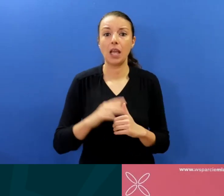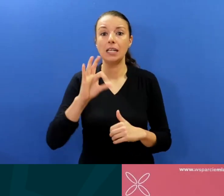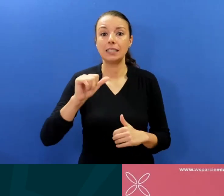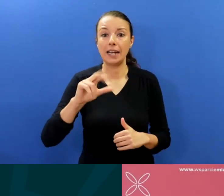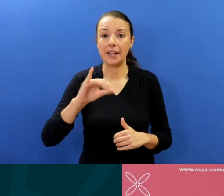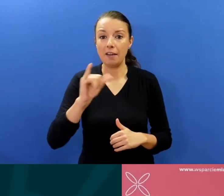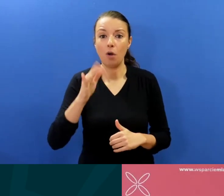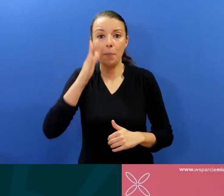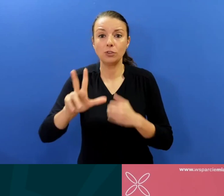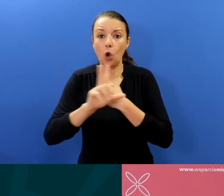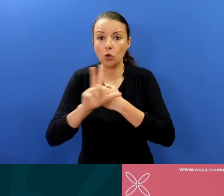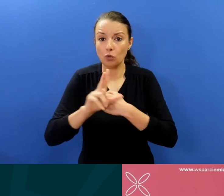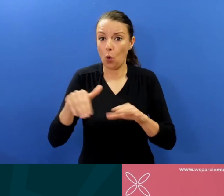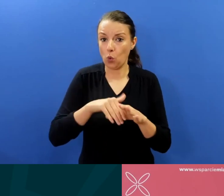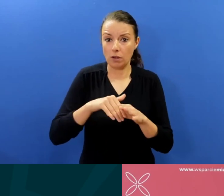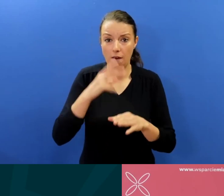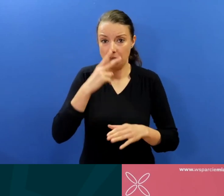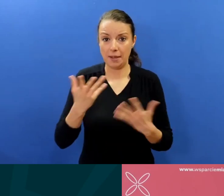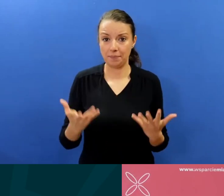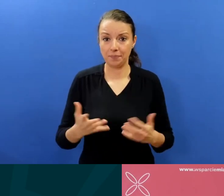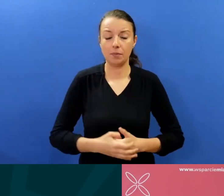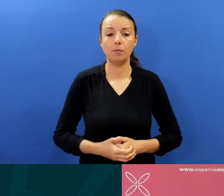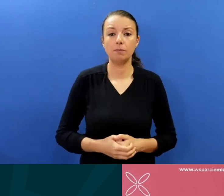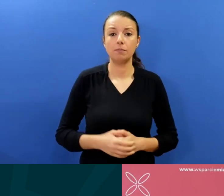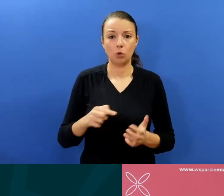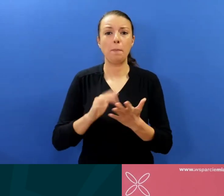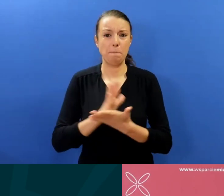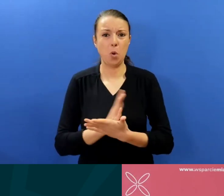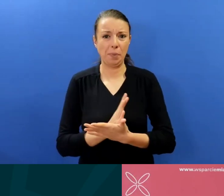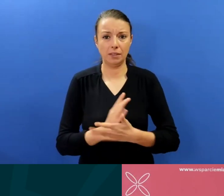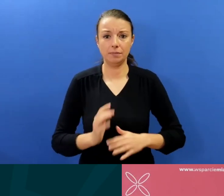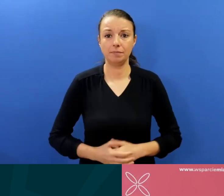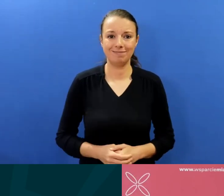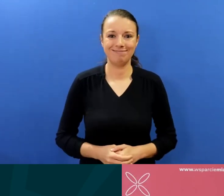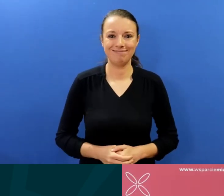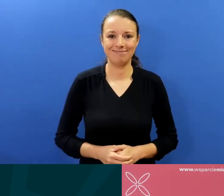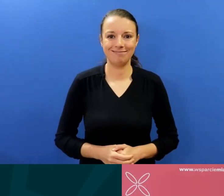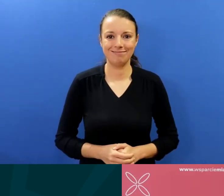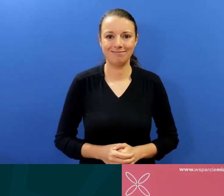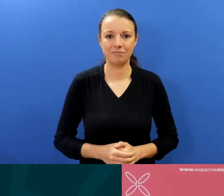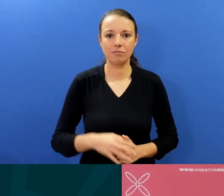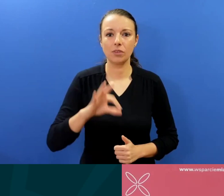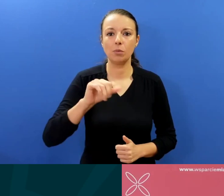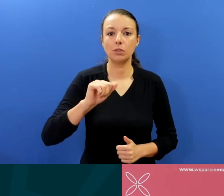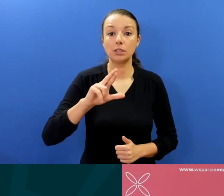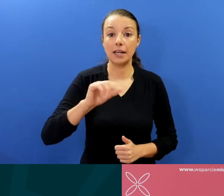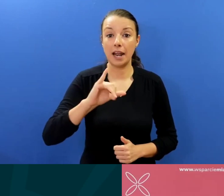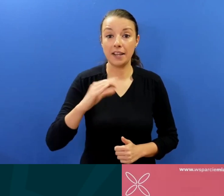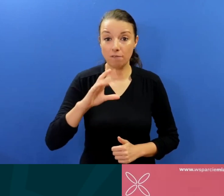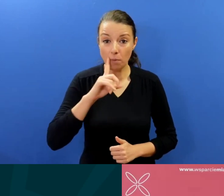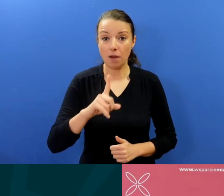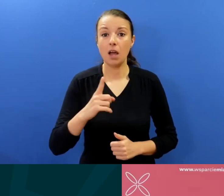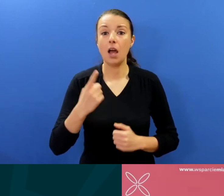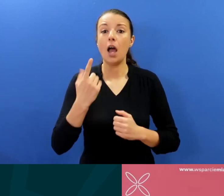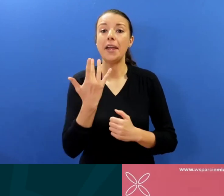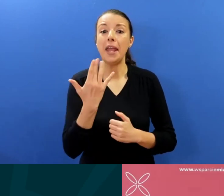just in between, but Sarajevo is much smaller than the whole France. So I would say,